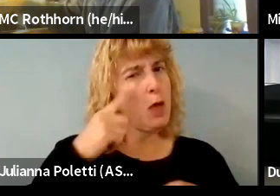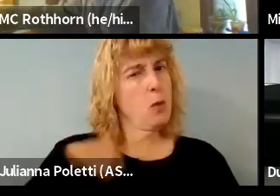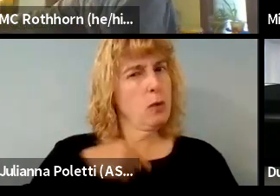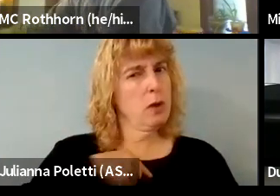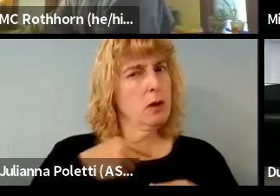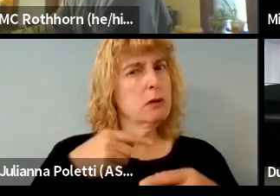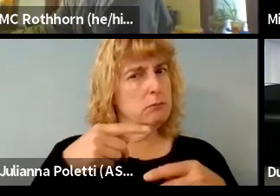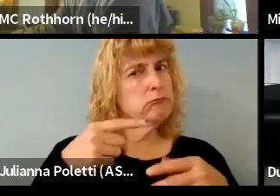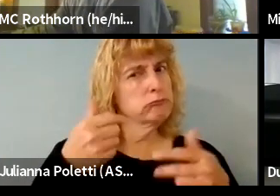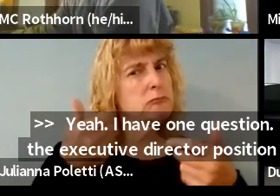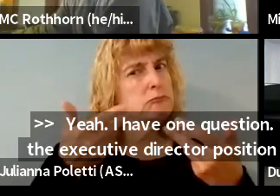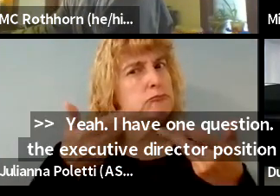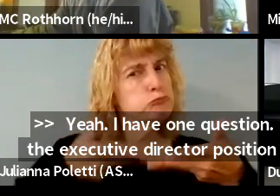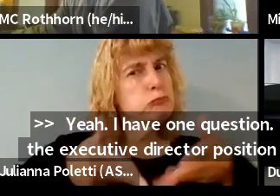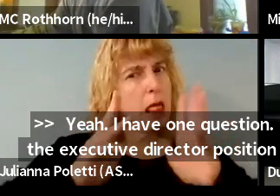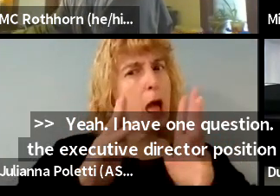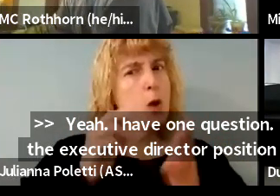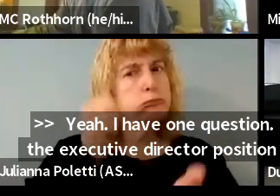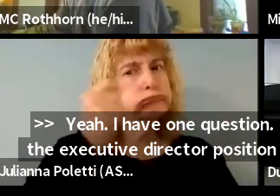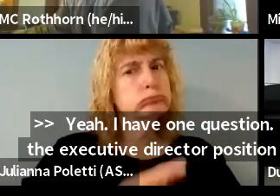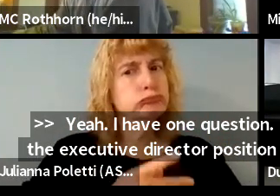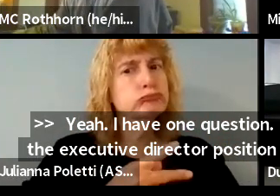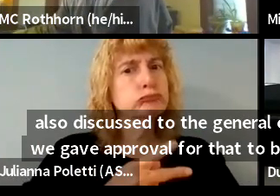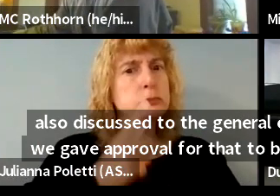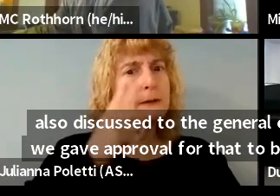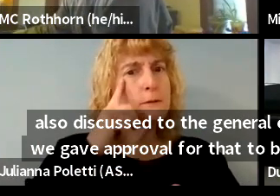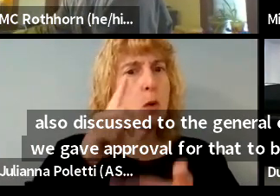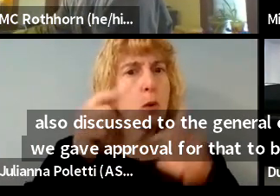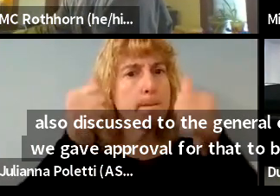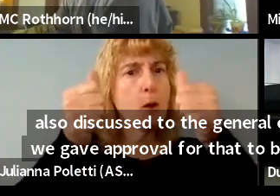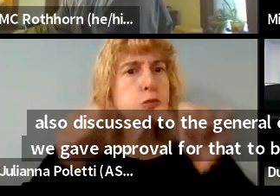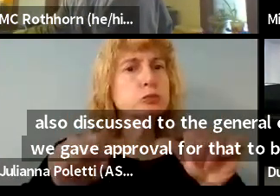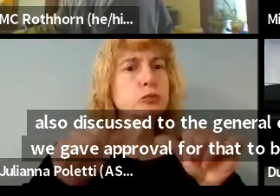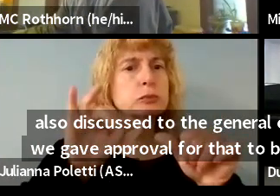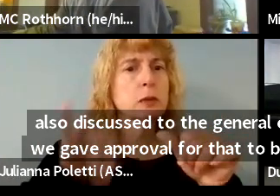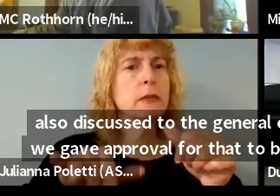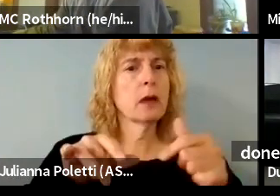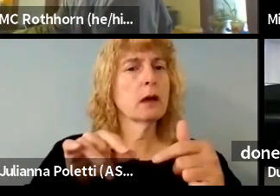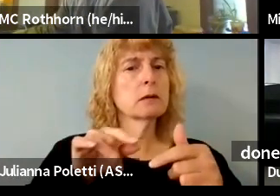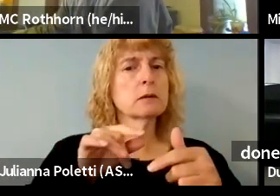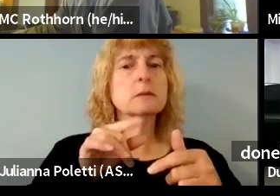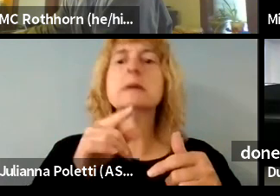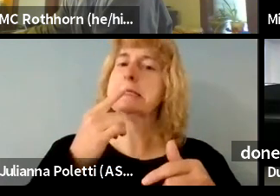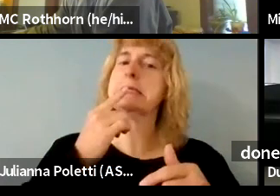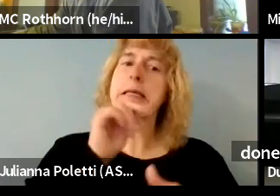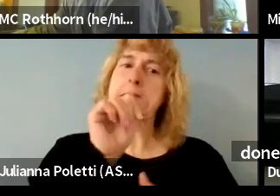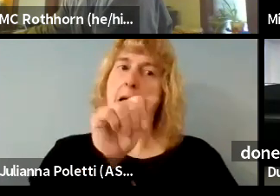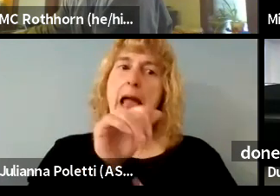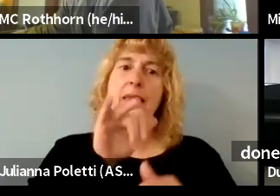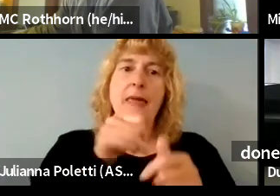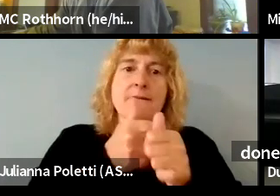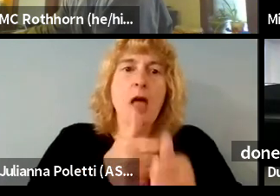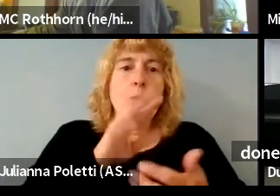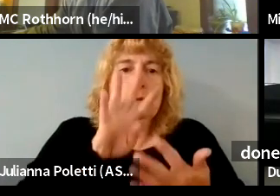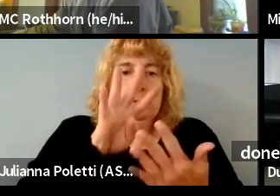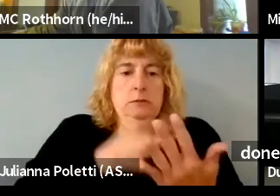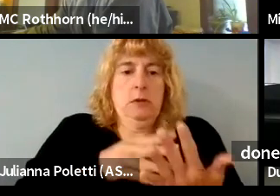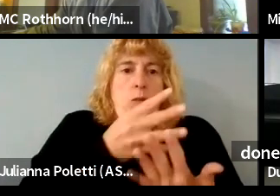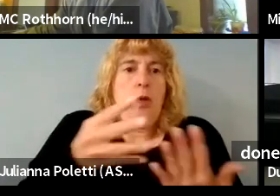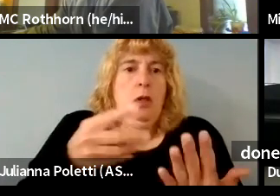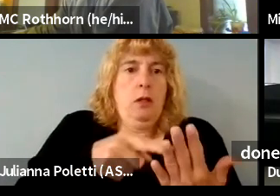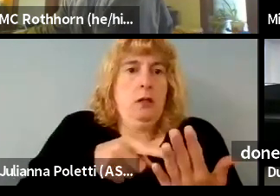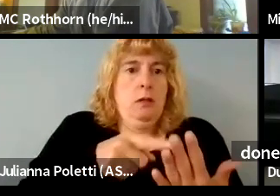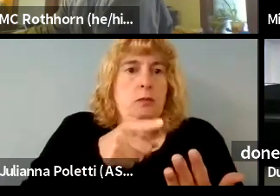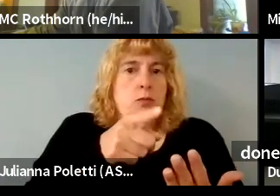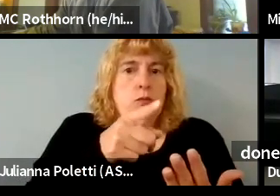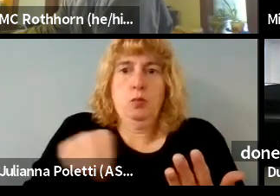done? Yes, so that is per the schedule that you all